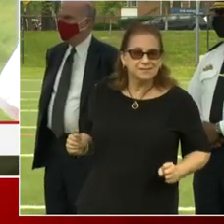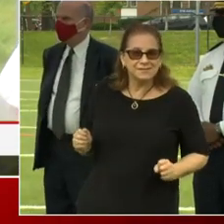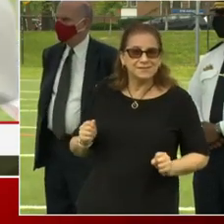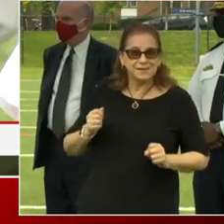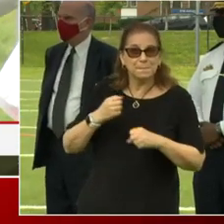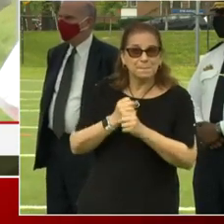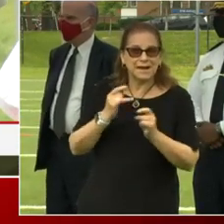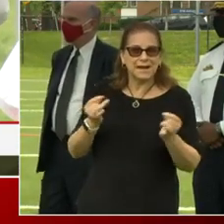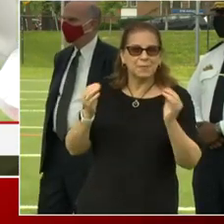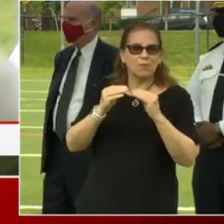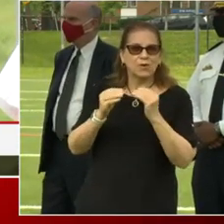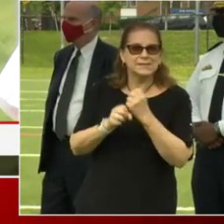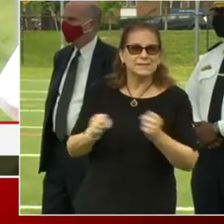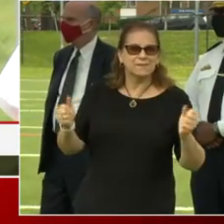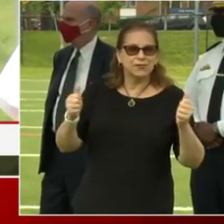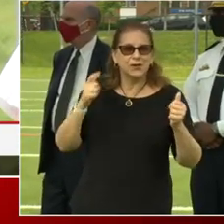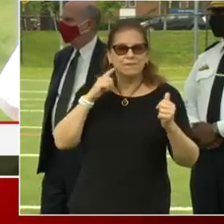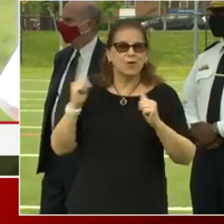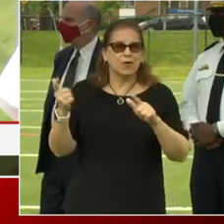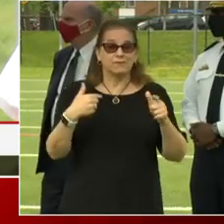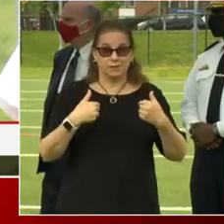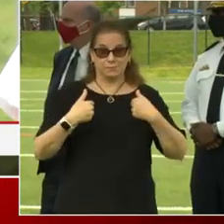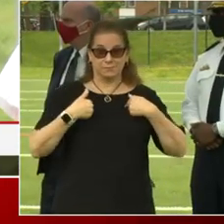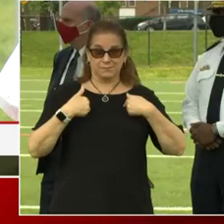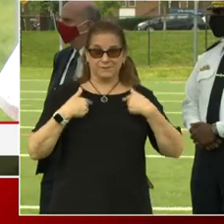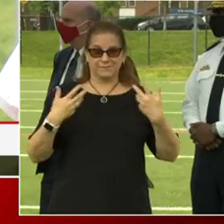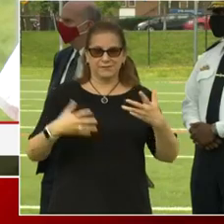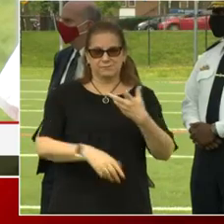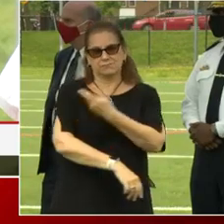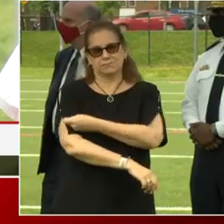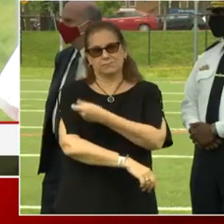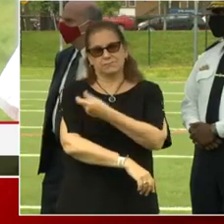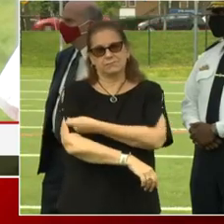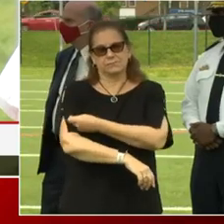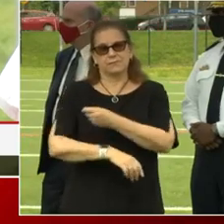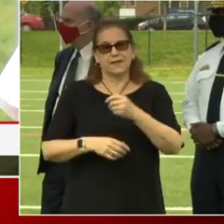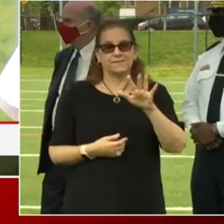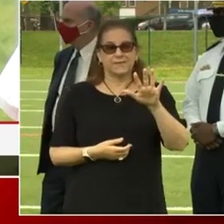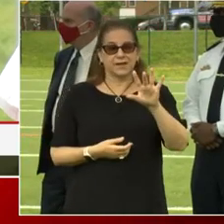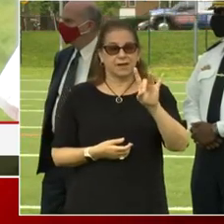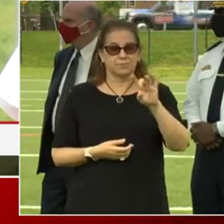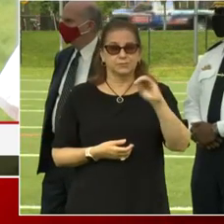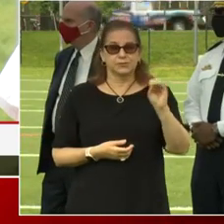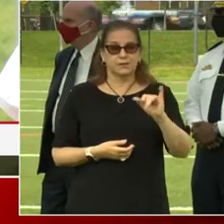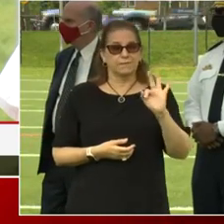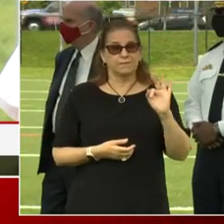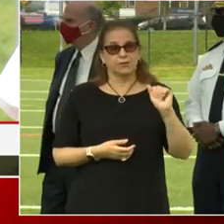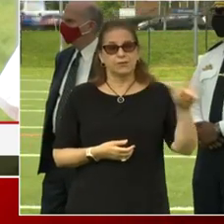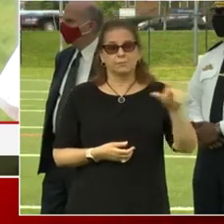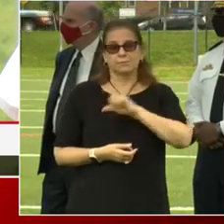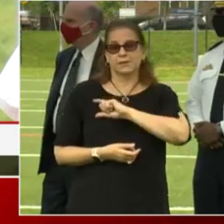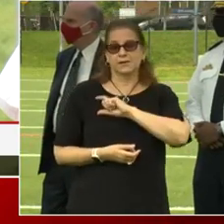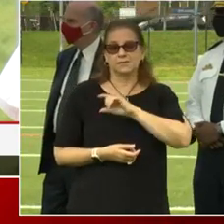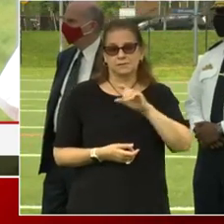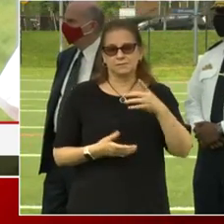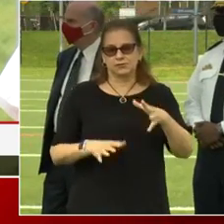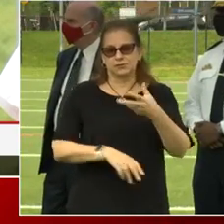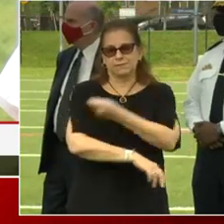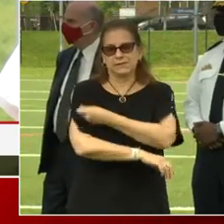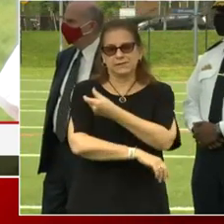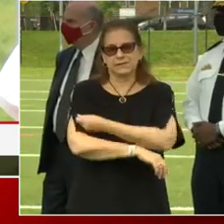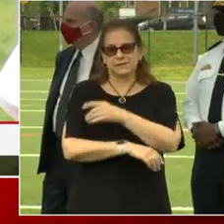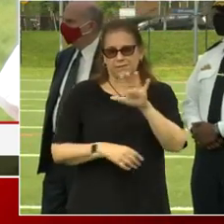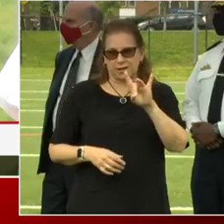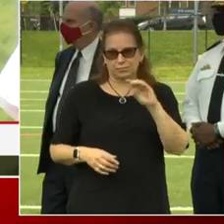out and get vaccinated. I'm fully vaccinated. Over 58% of the Metropolitan Police Department is fully vaccinated, and we continue to push forward. So